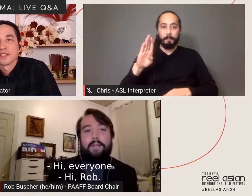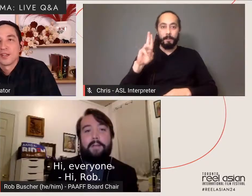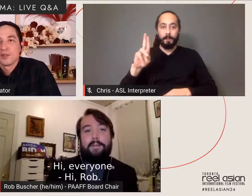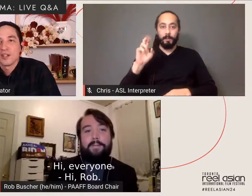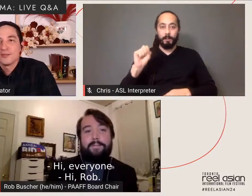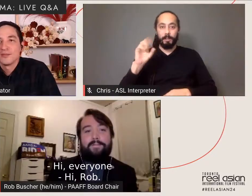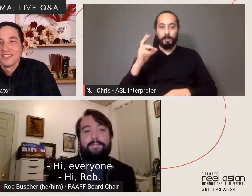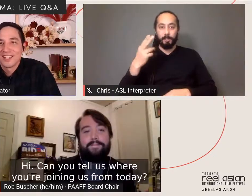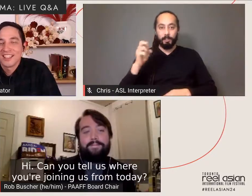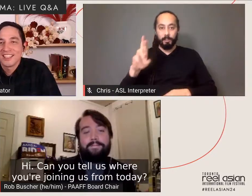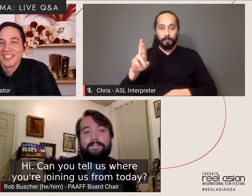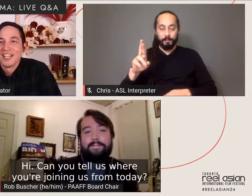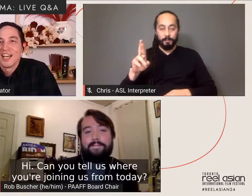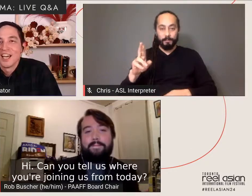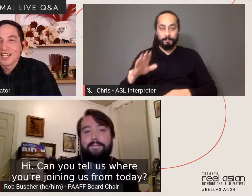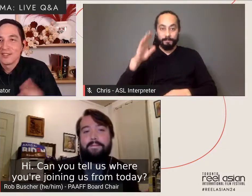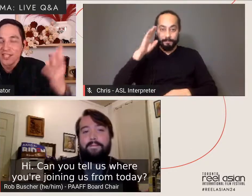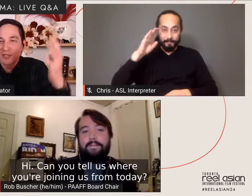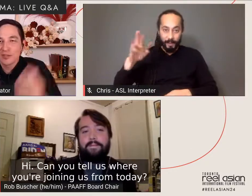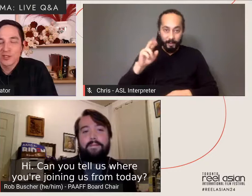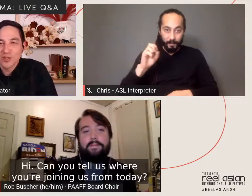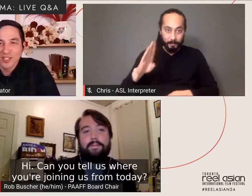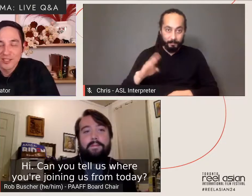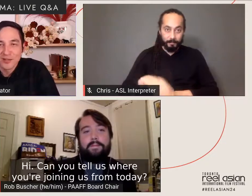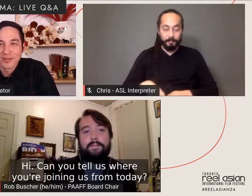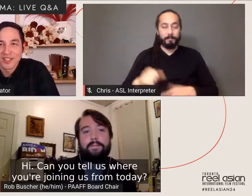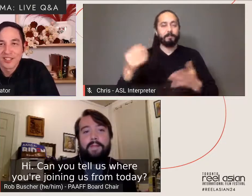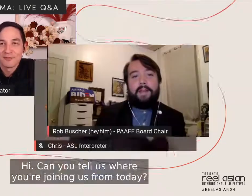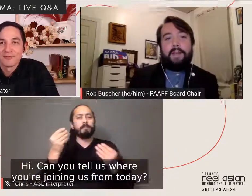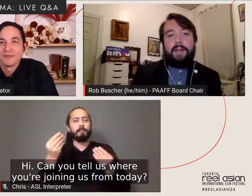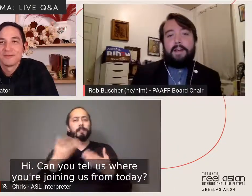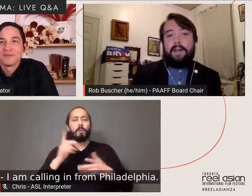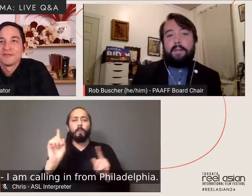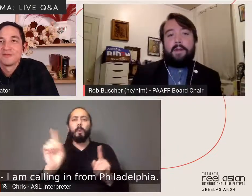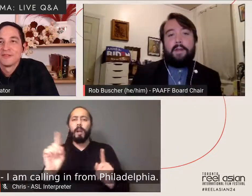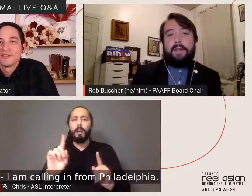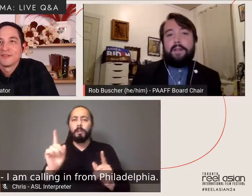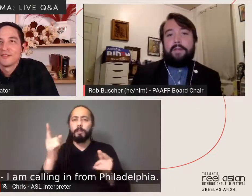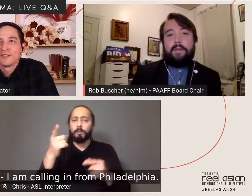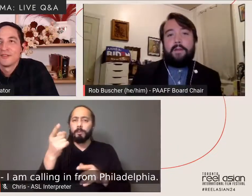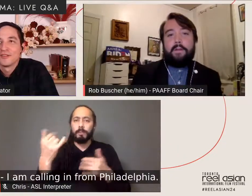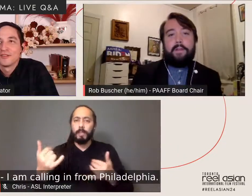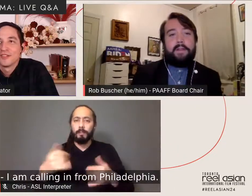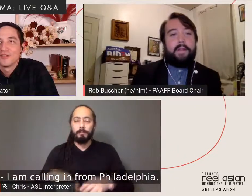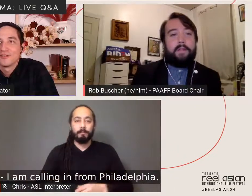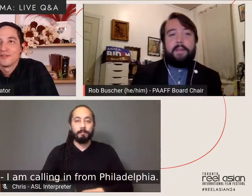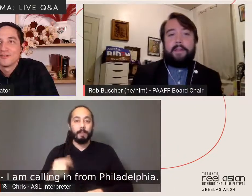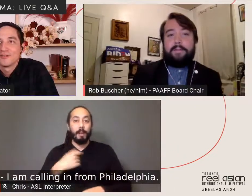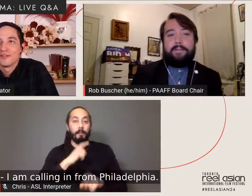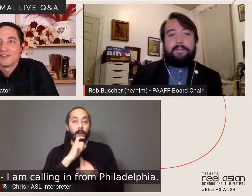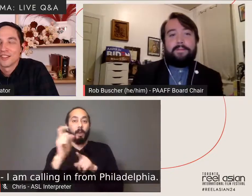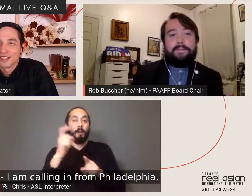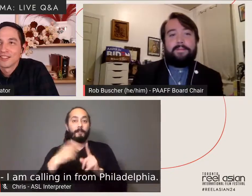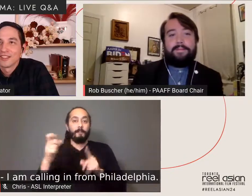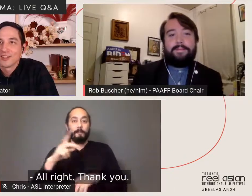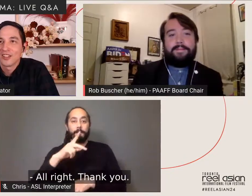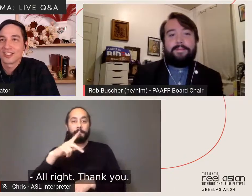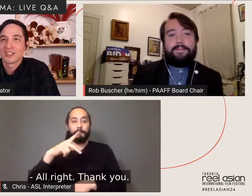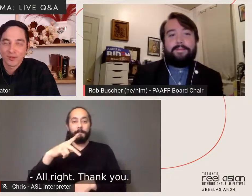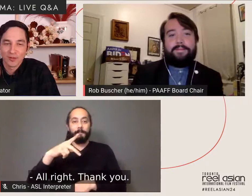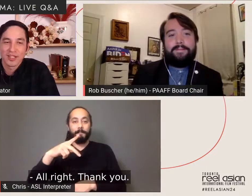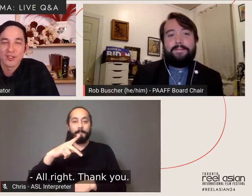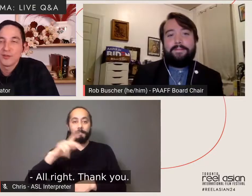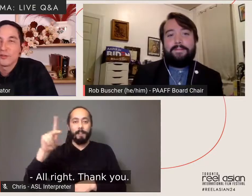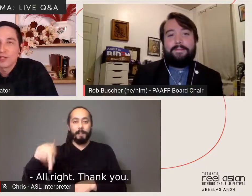Hi, everyone. Hi, Rob. Hi. Can you tell us where you're joining us from today? I am calling in from Philadelphia. All